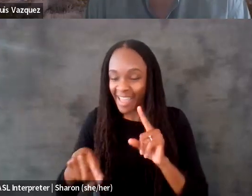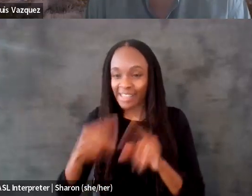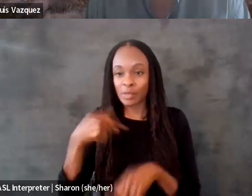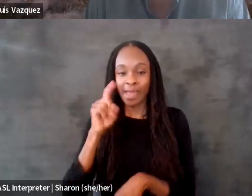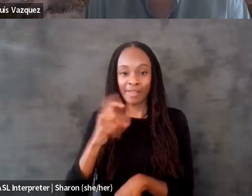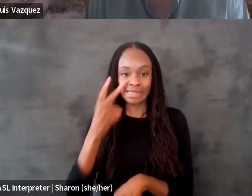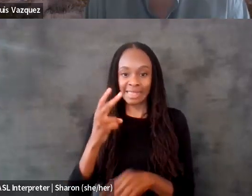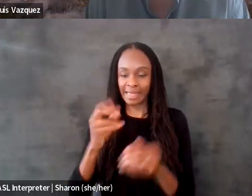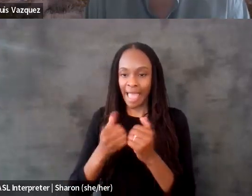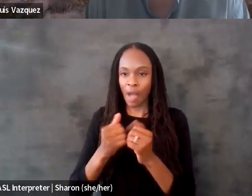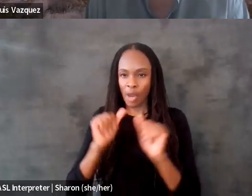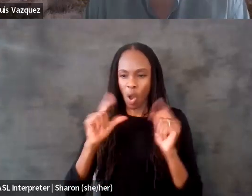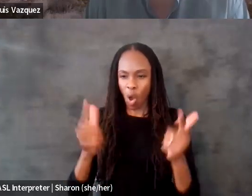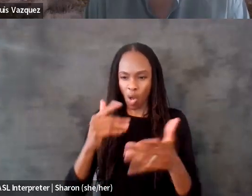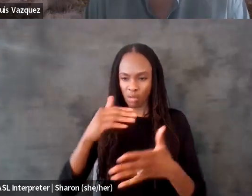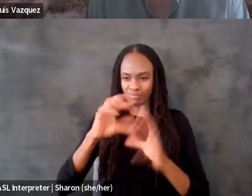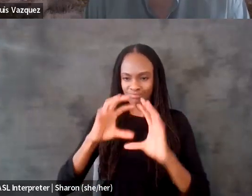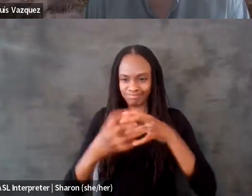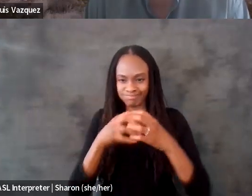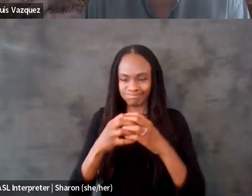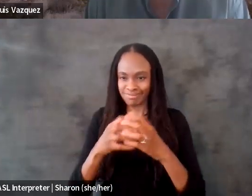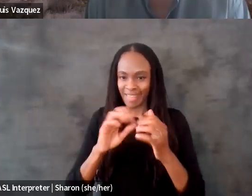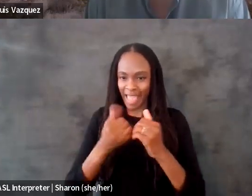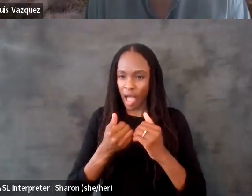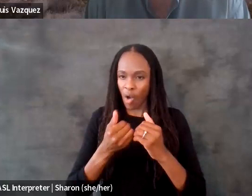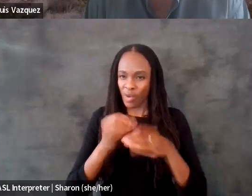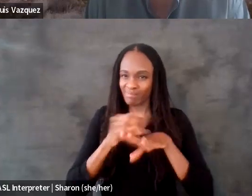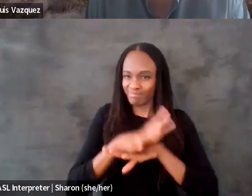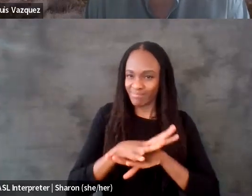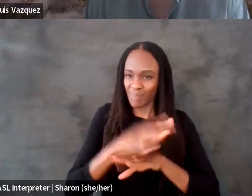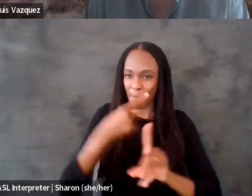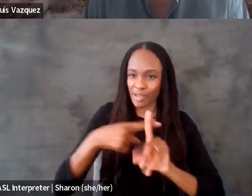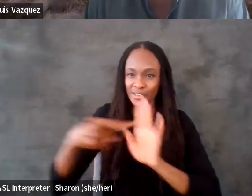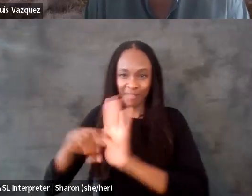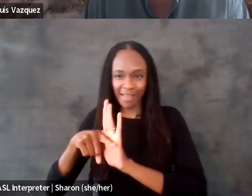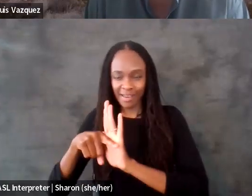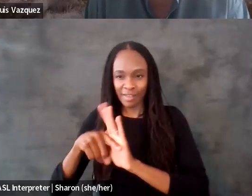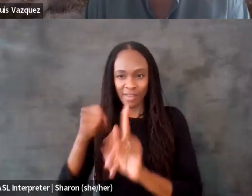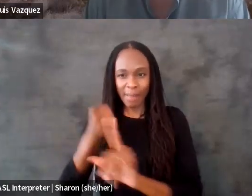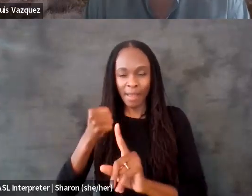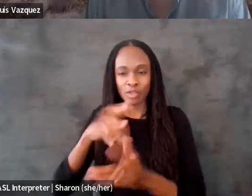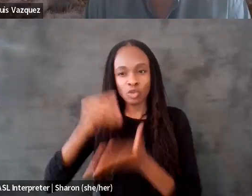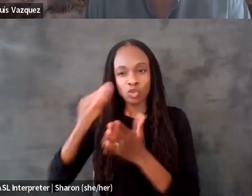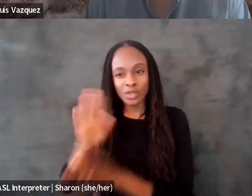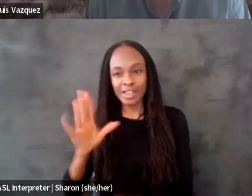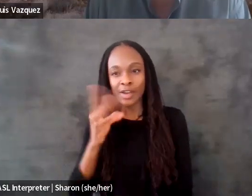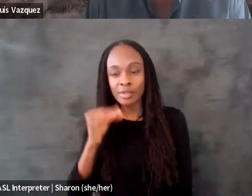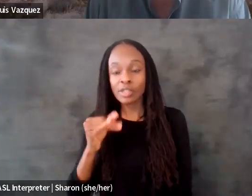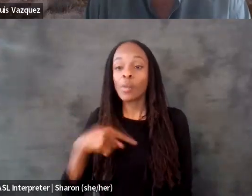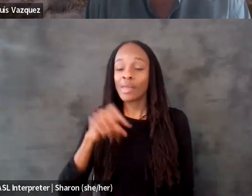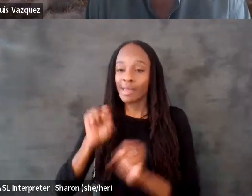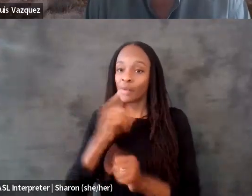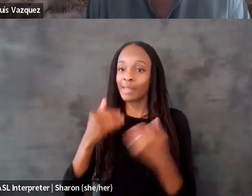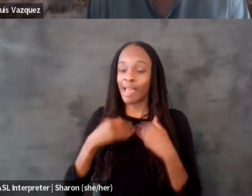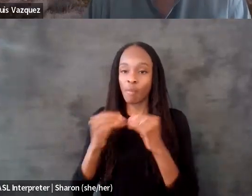variables and the additive or negative effect that they have on student experiences, so that we can be more intentional and targeted in